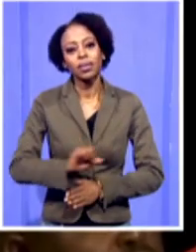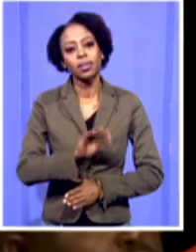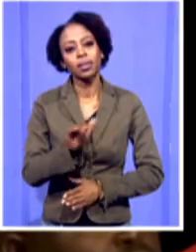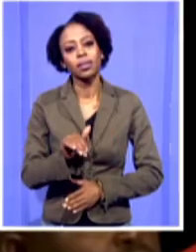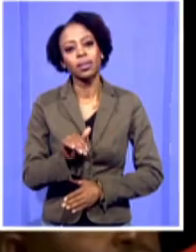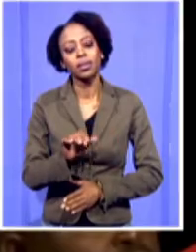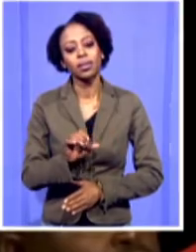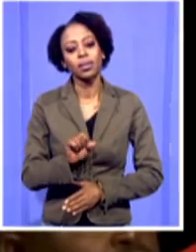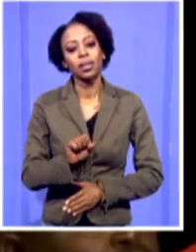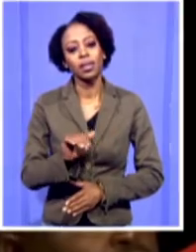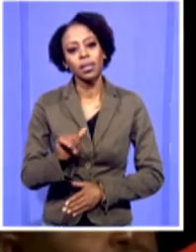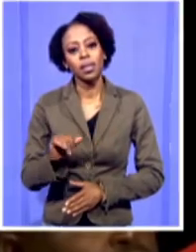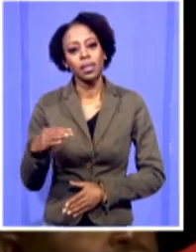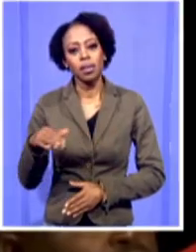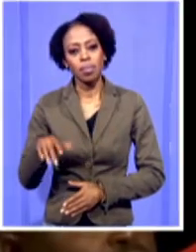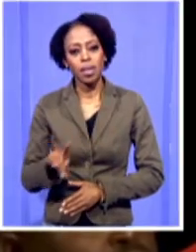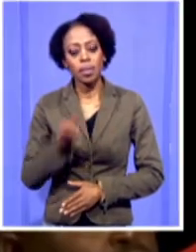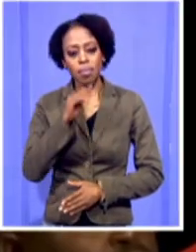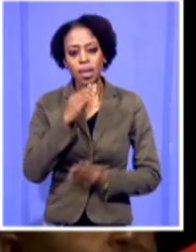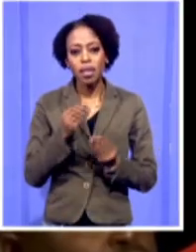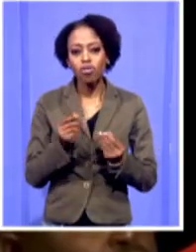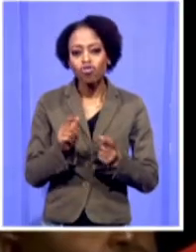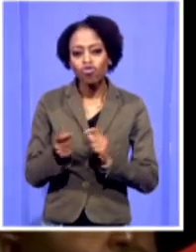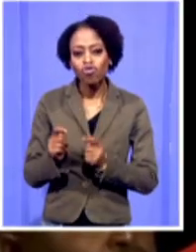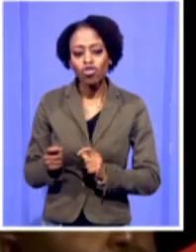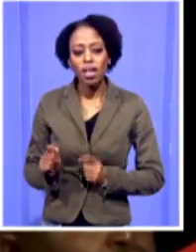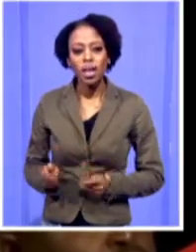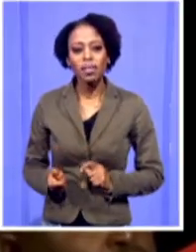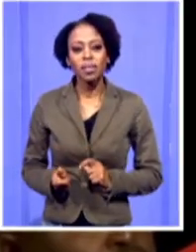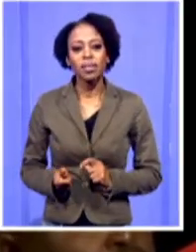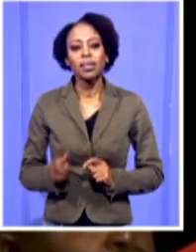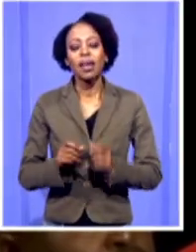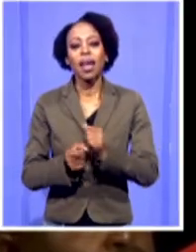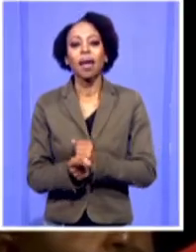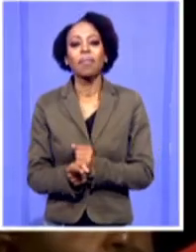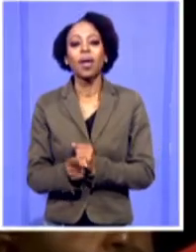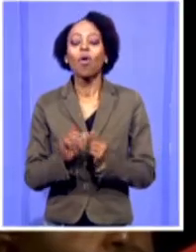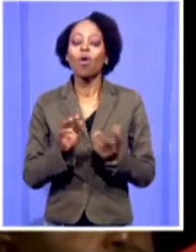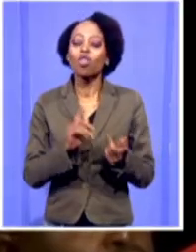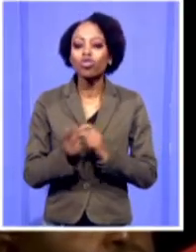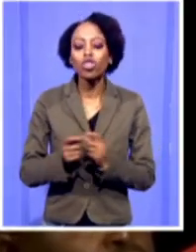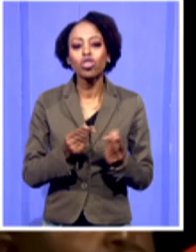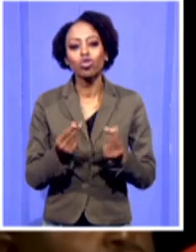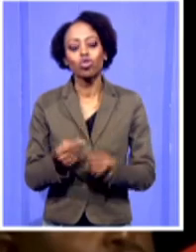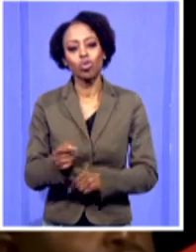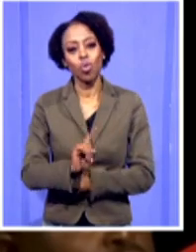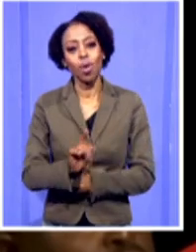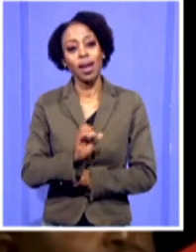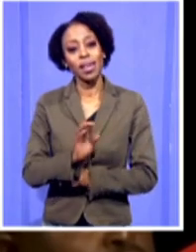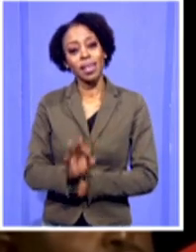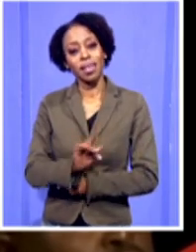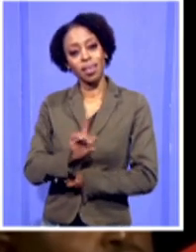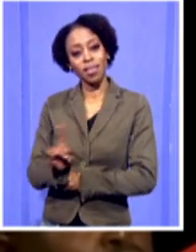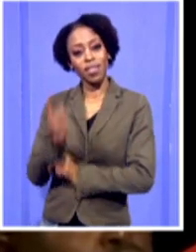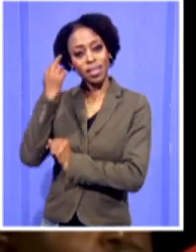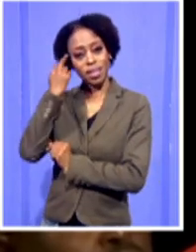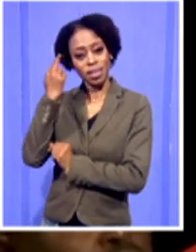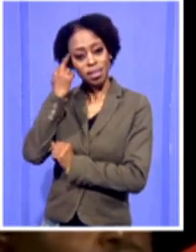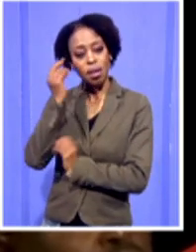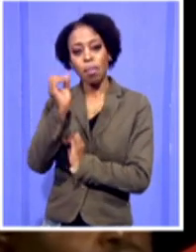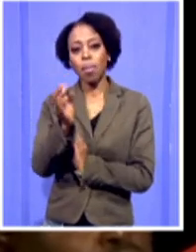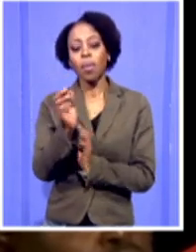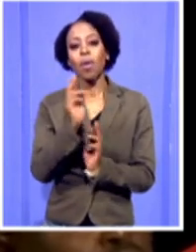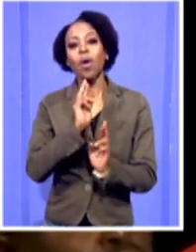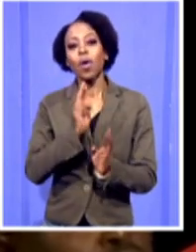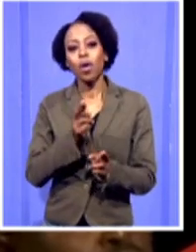that dialectically, what material change does it make if the General Secretary is presenting the report